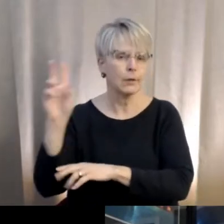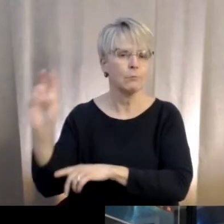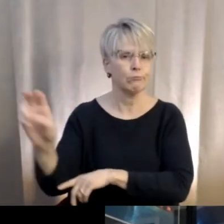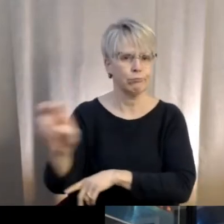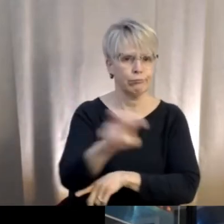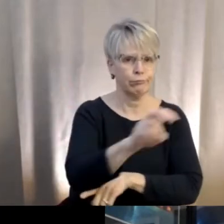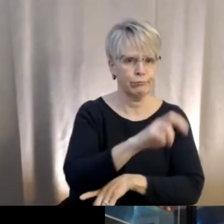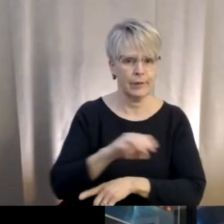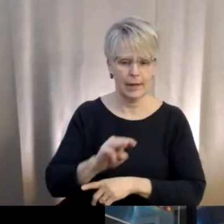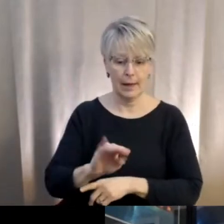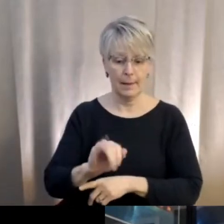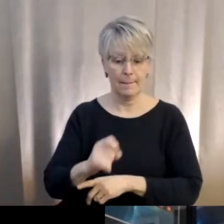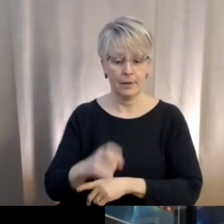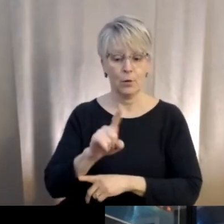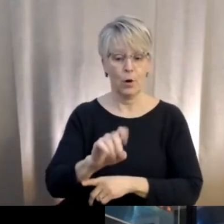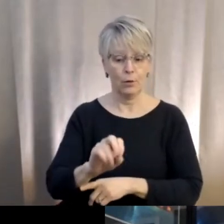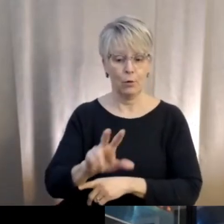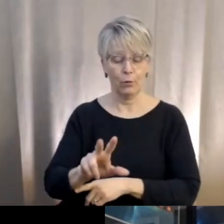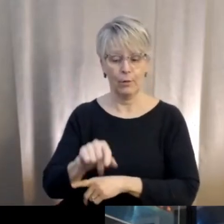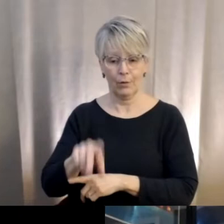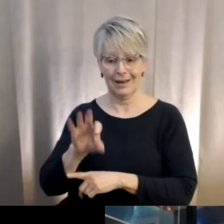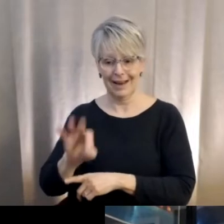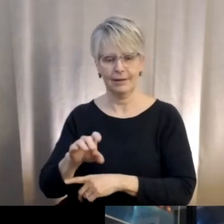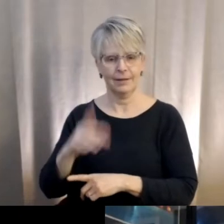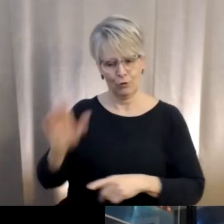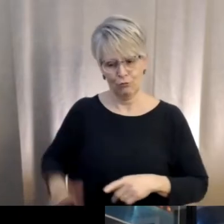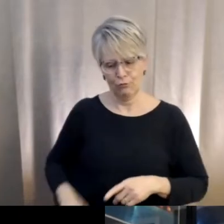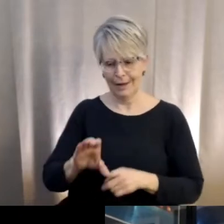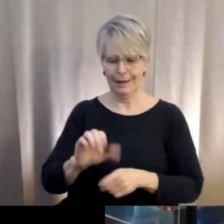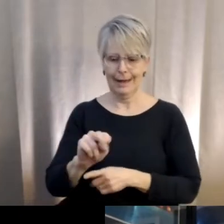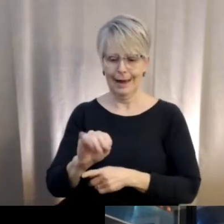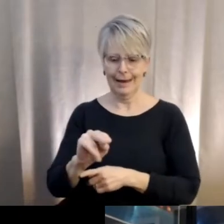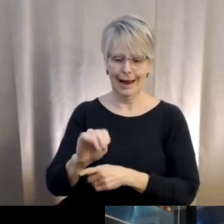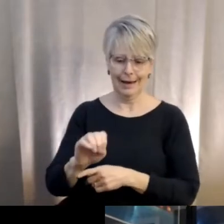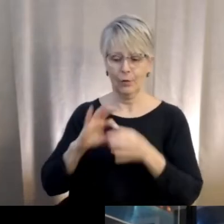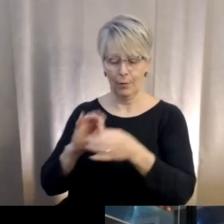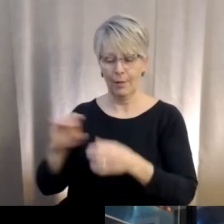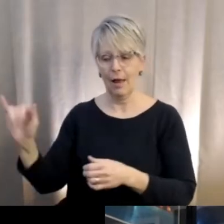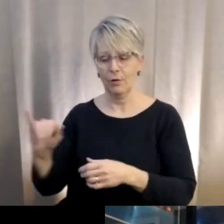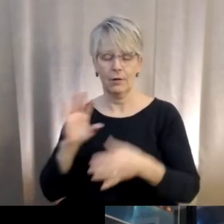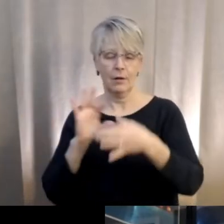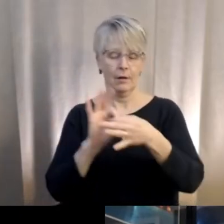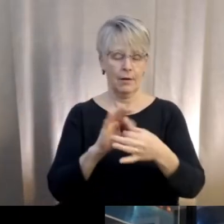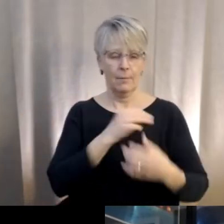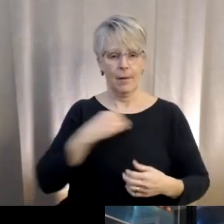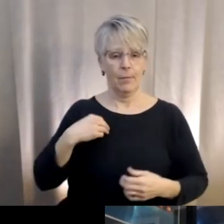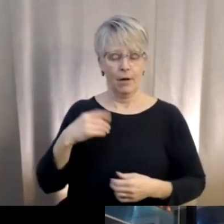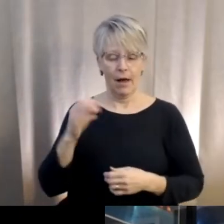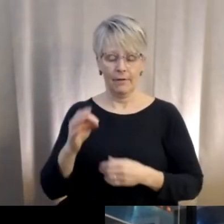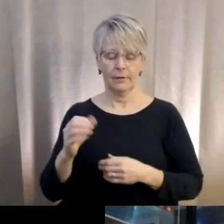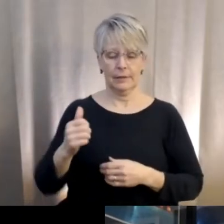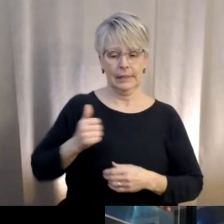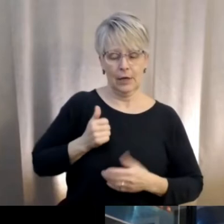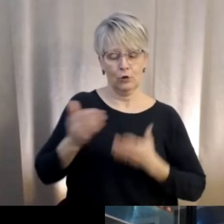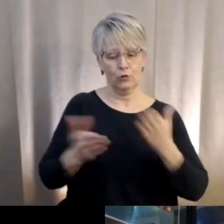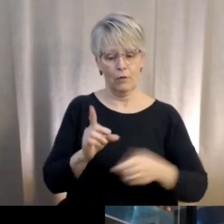Mix 103.9's Canine Connection, and a member of the Canadian Association of Service Dog Trainers. And I'm going to